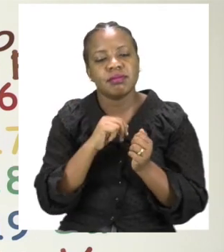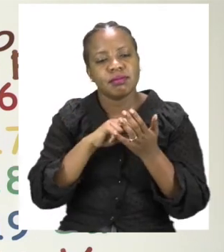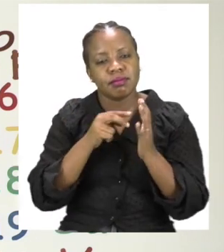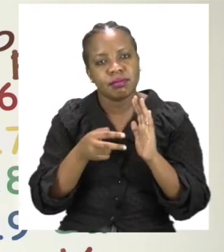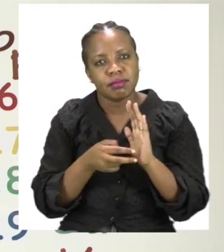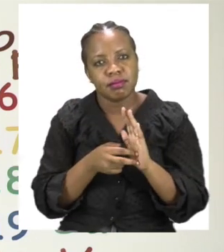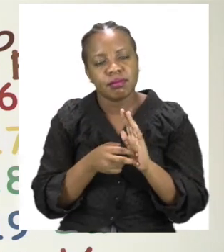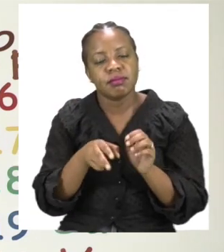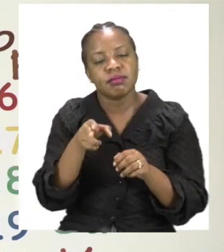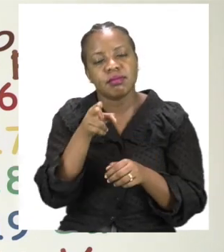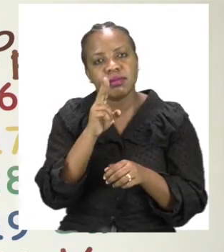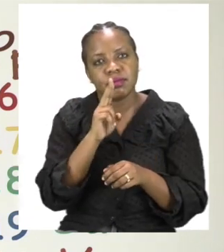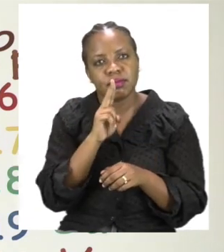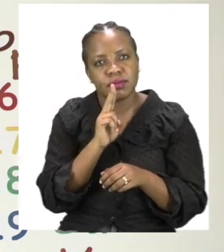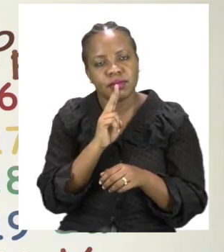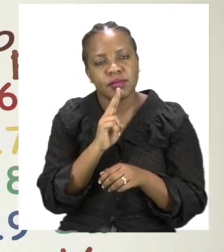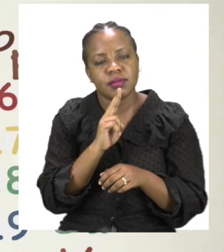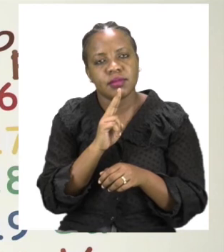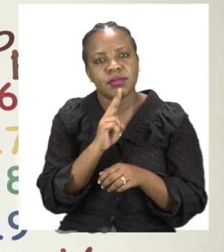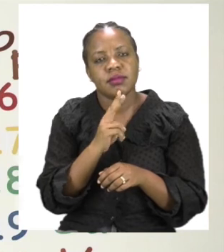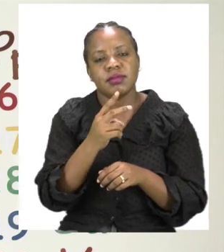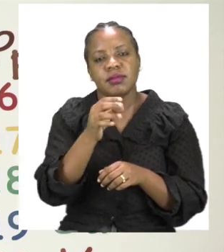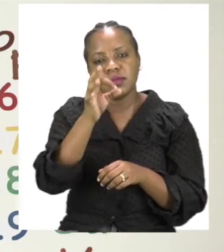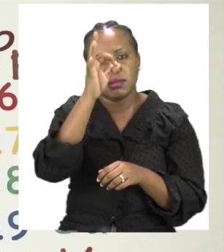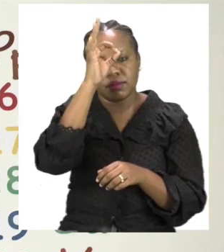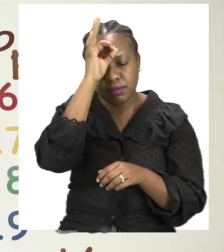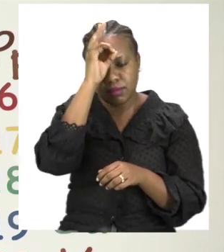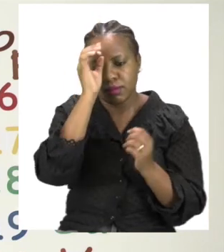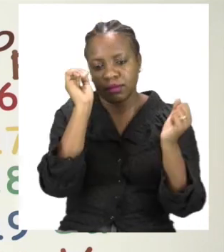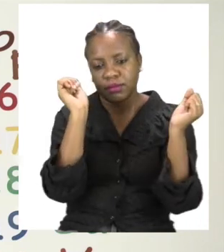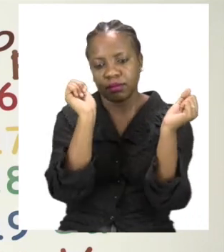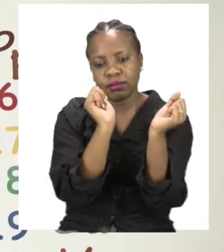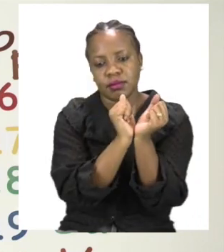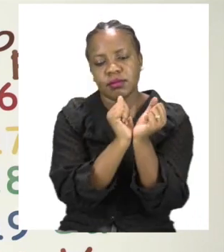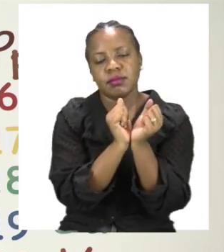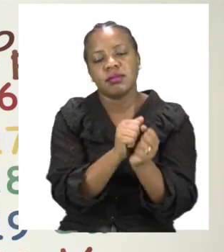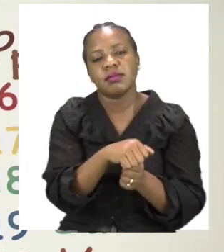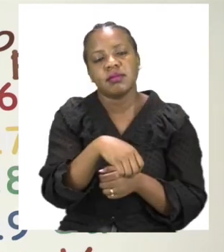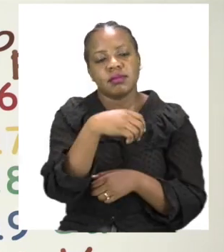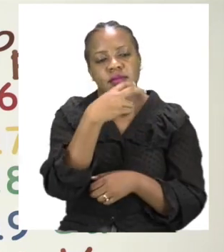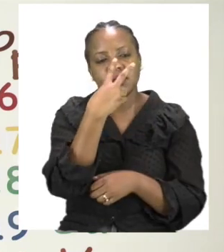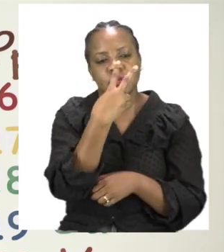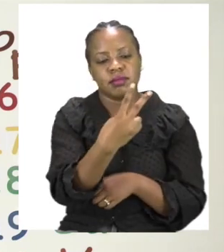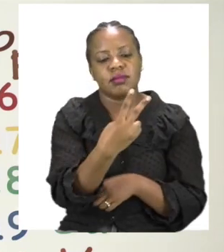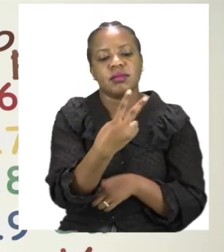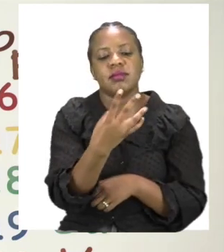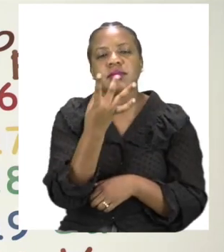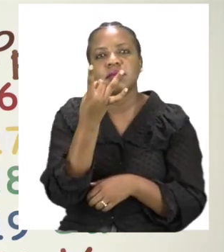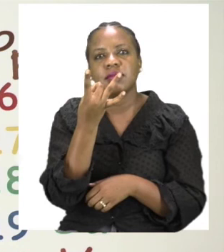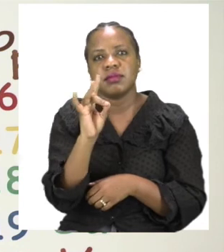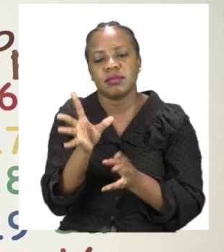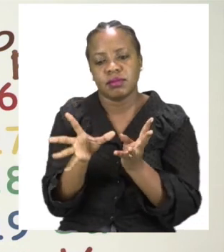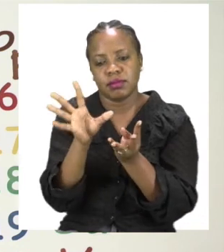is 28. Please write your answer once you have built your